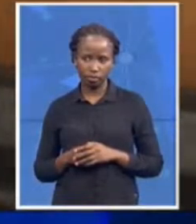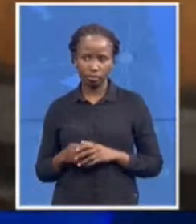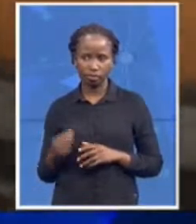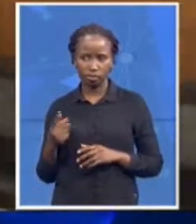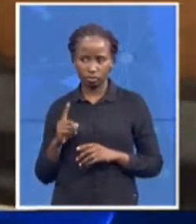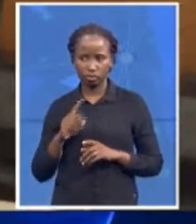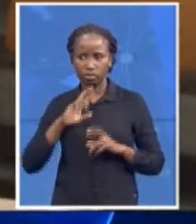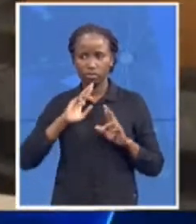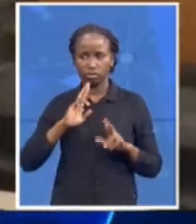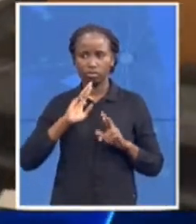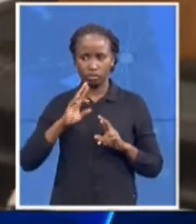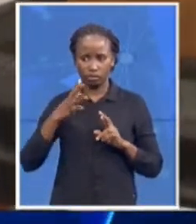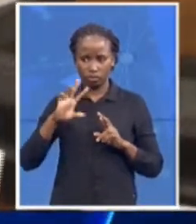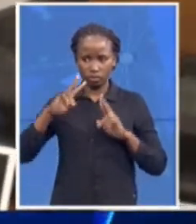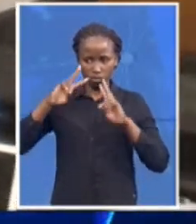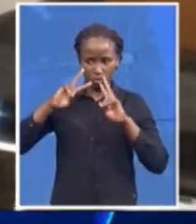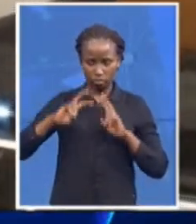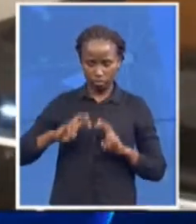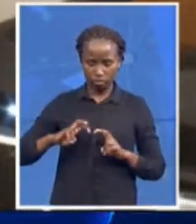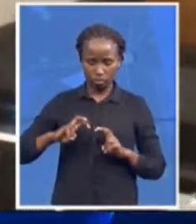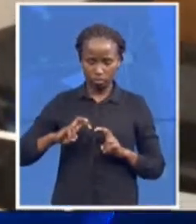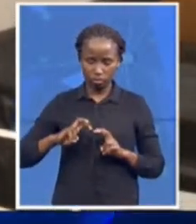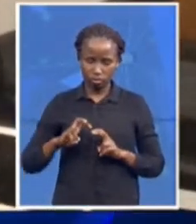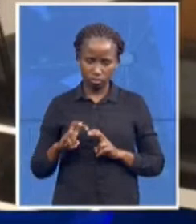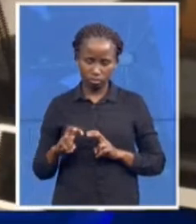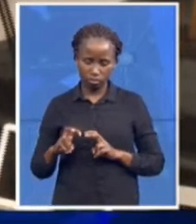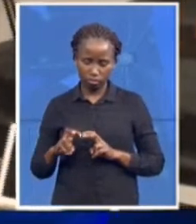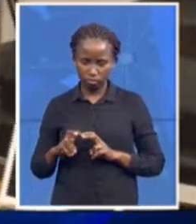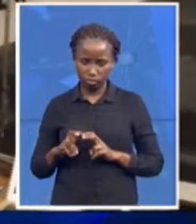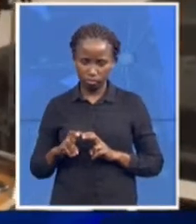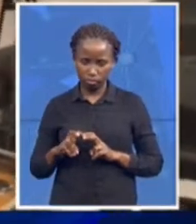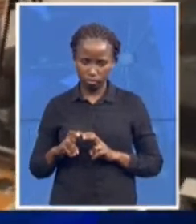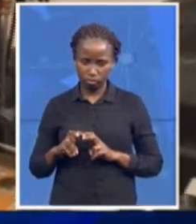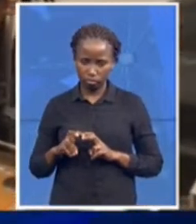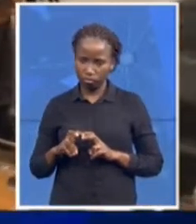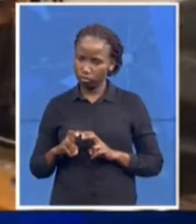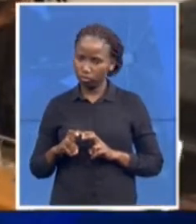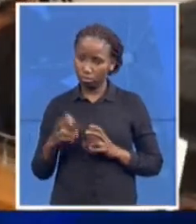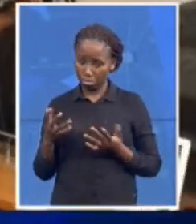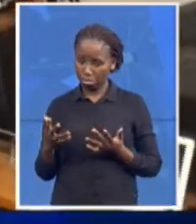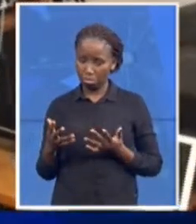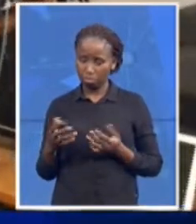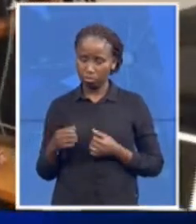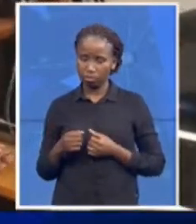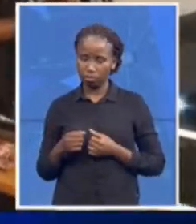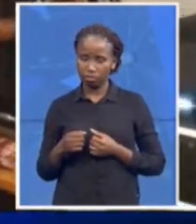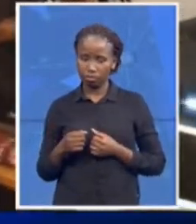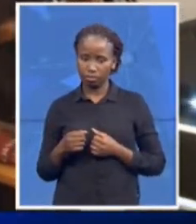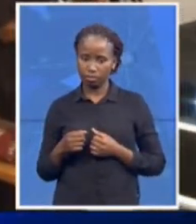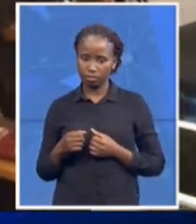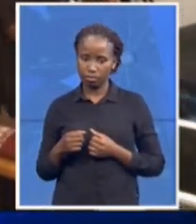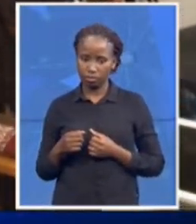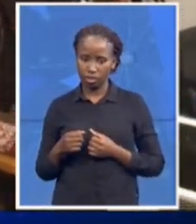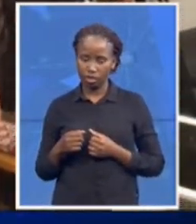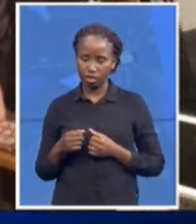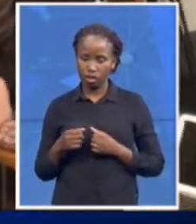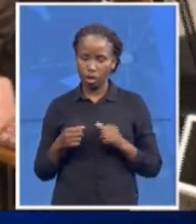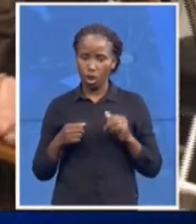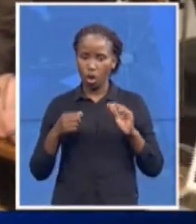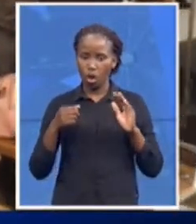whether the artist who secured relief through the adjudication by these council